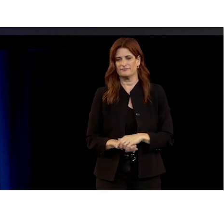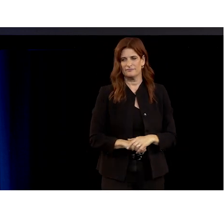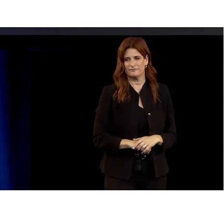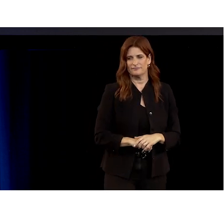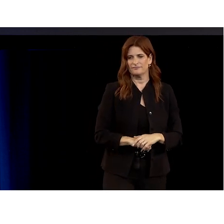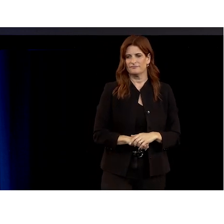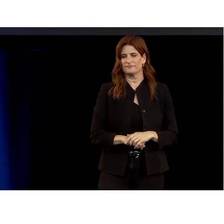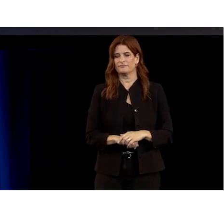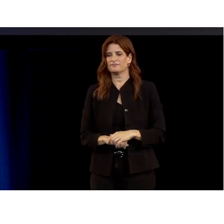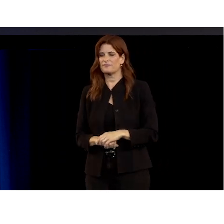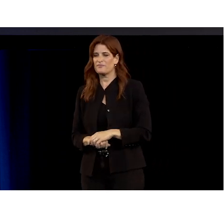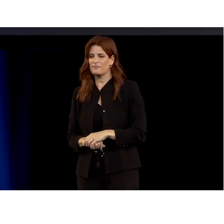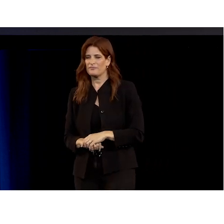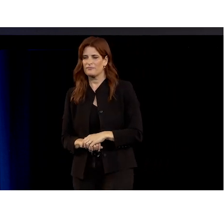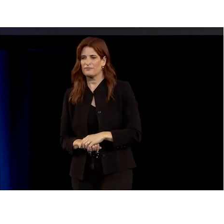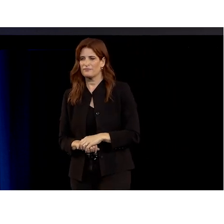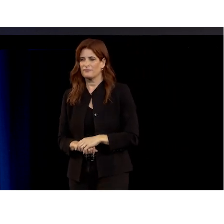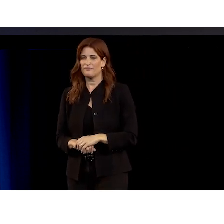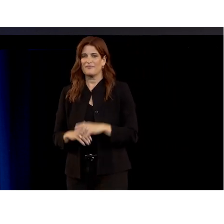accessibility.